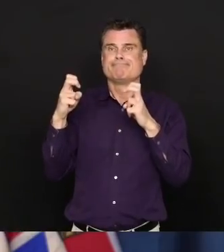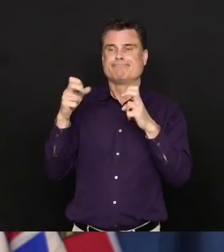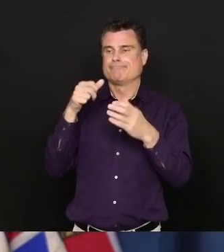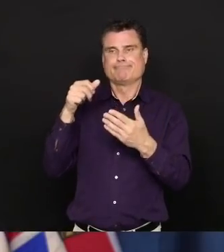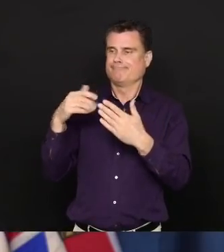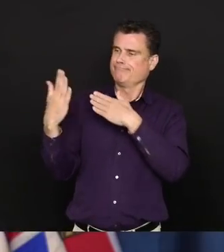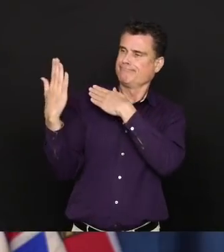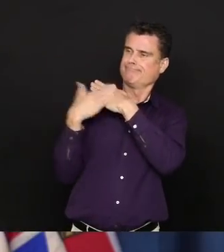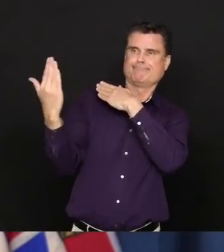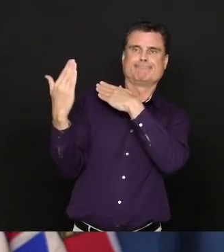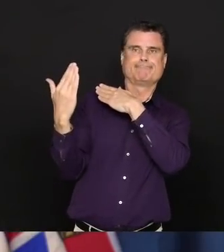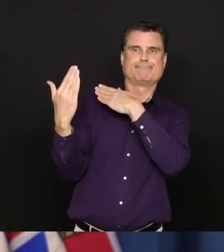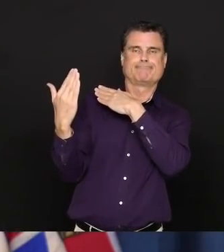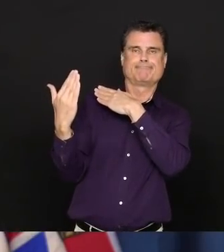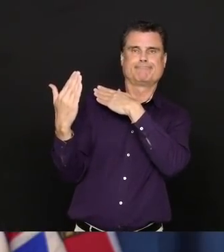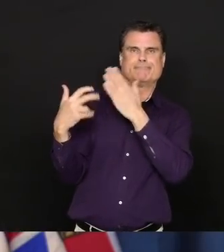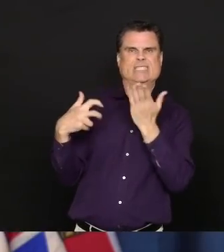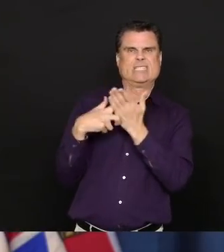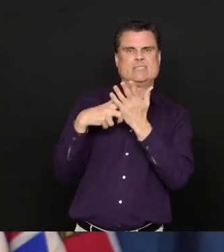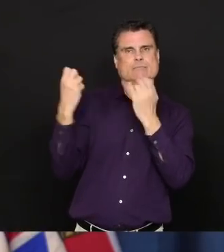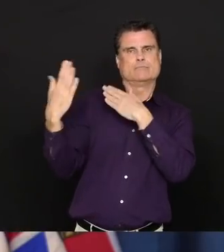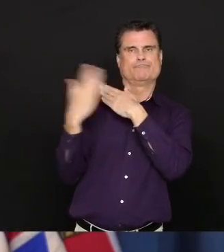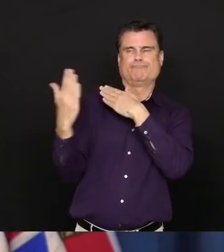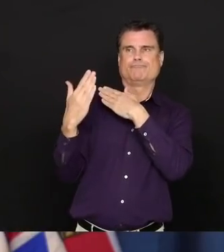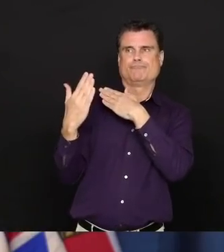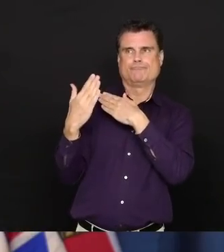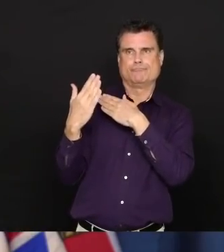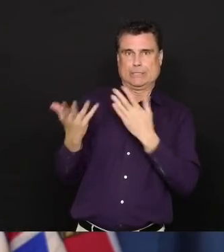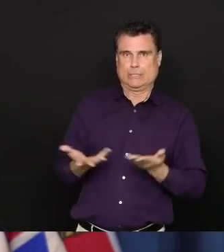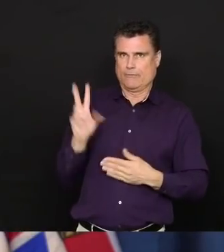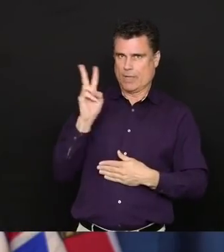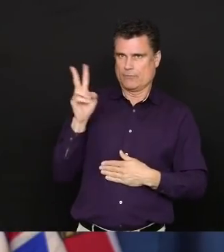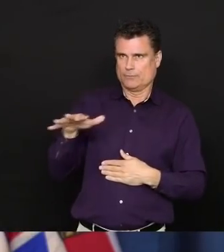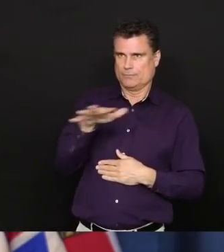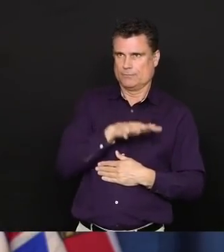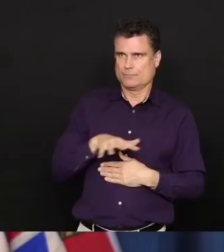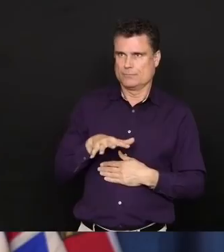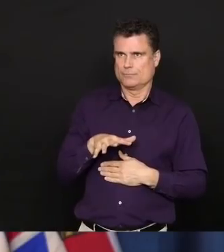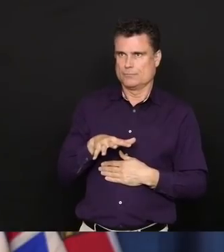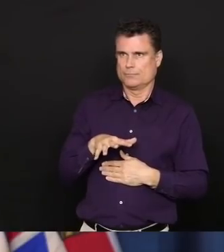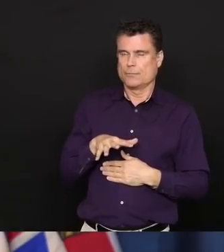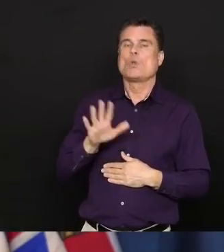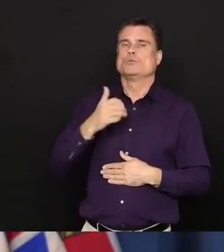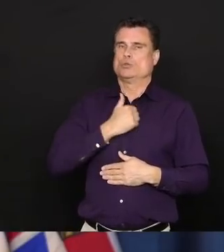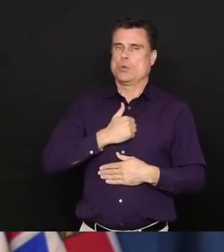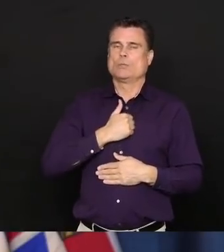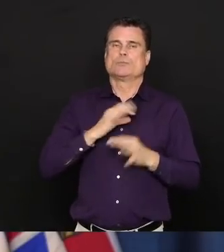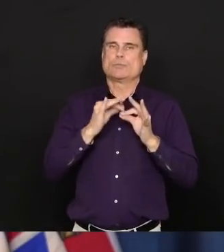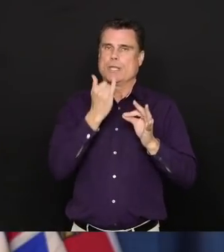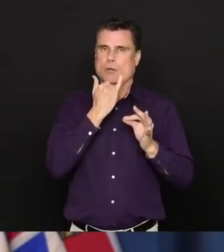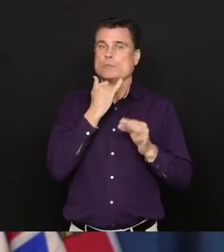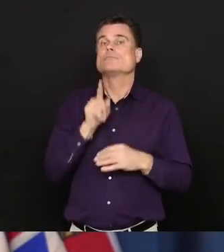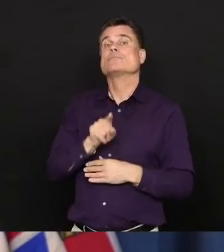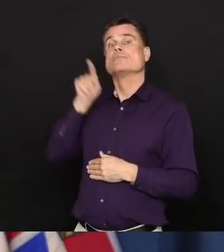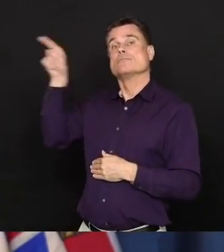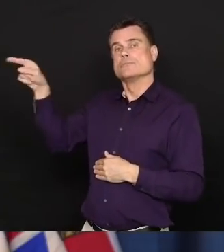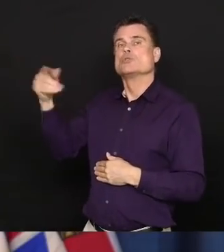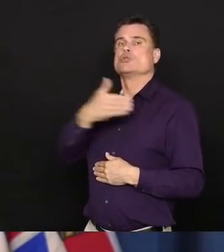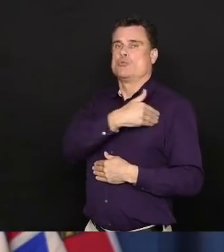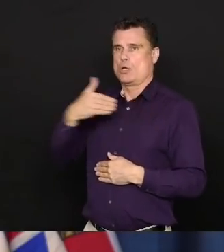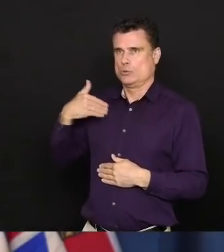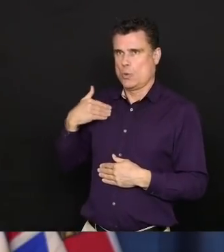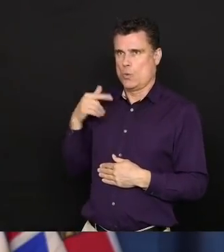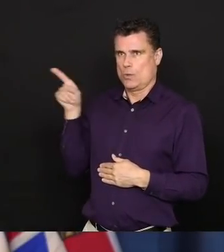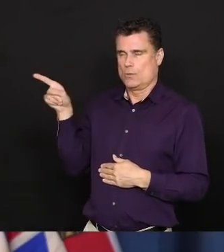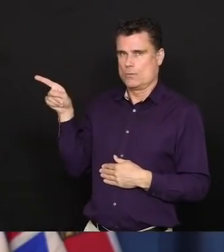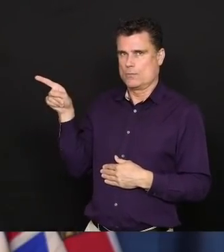for direction from your office in, or the, you know, from Dr. Henry if they need to go black and white or they